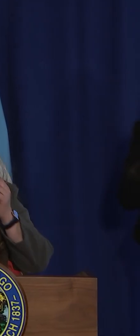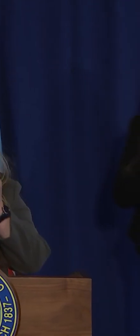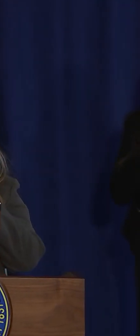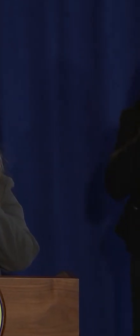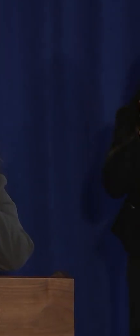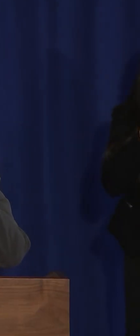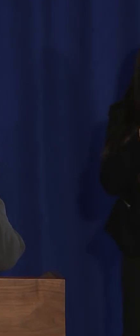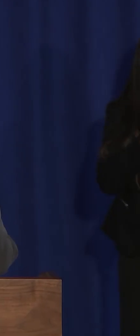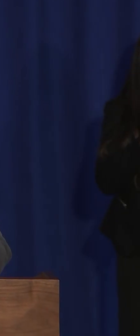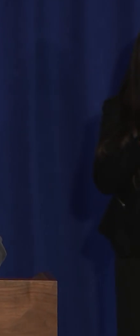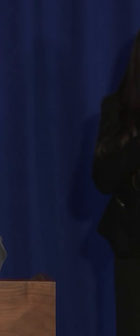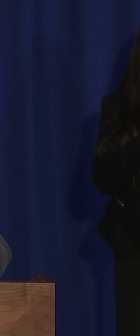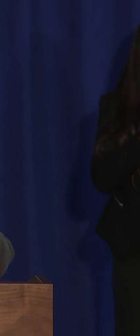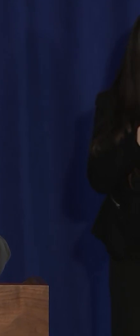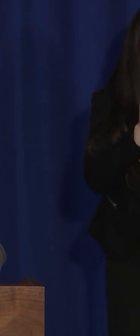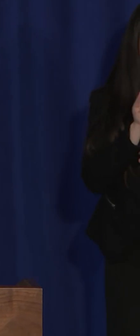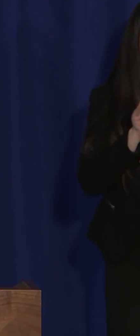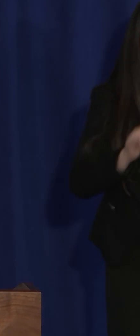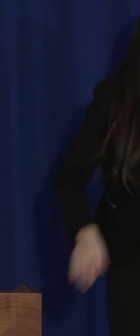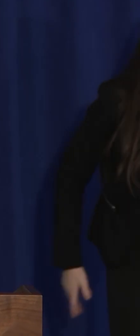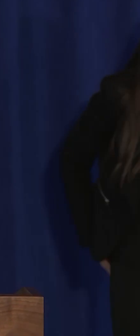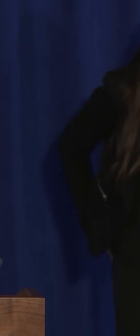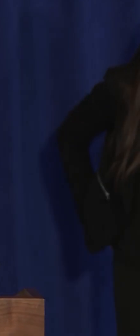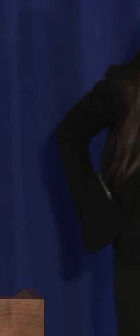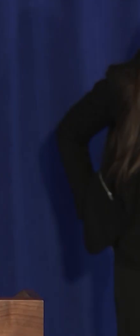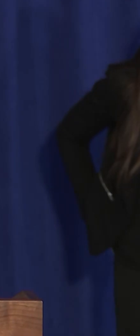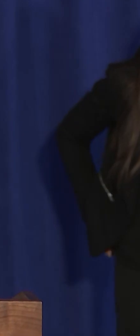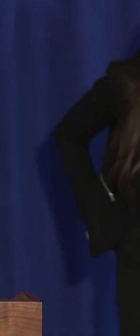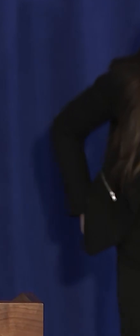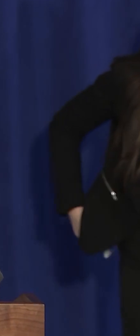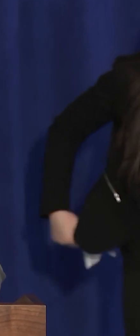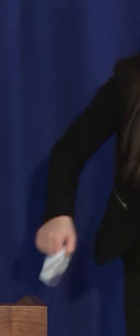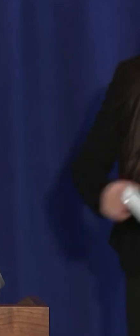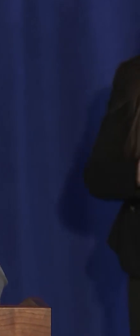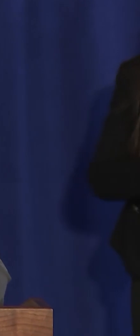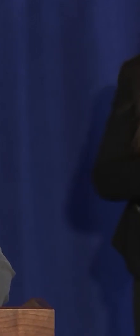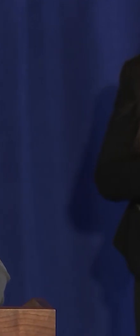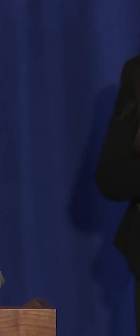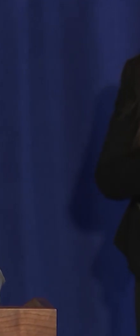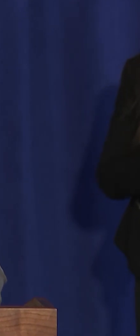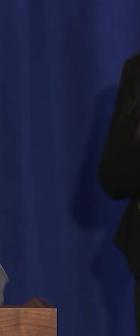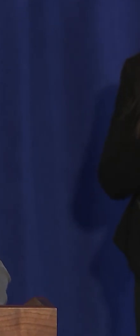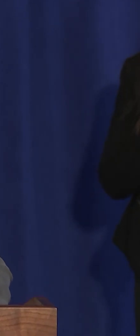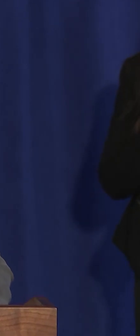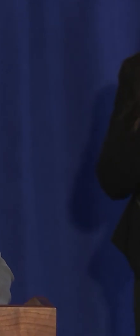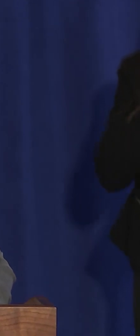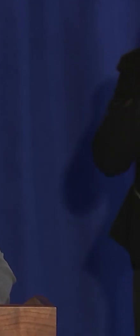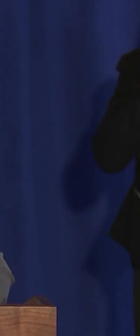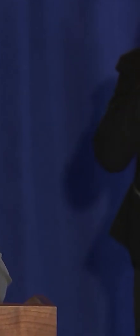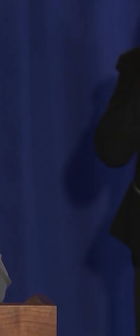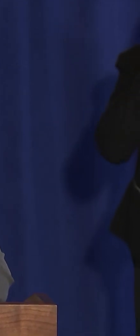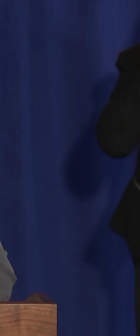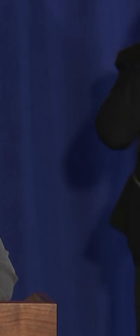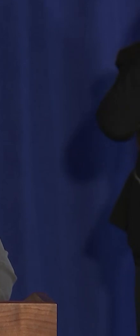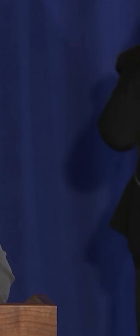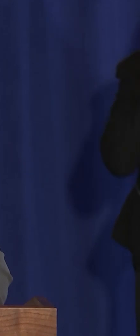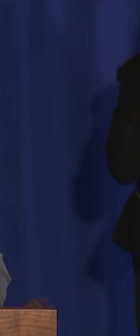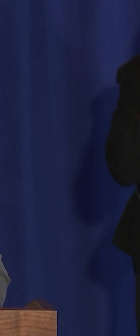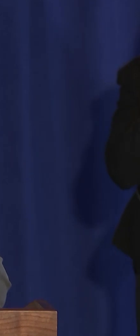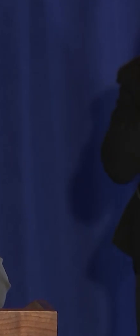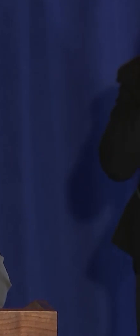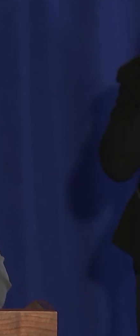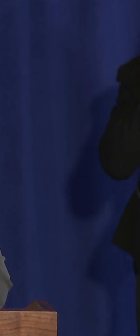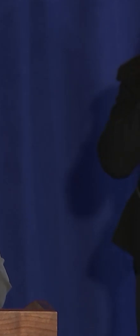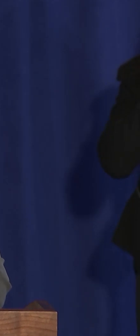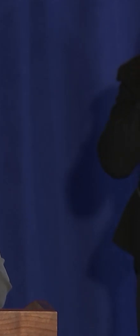Thank you, Dr. Arwady. Y buenas tardes a todos. Yo soy la doctora Arwady Luna, directora médica del Departamento de Salud Pública de